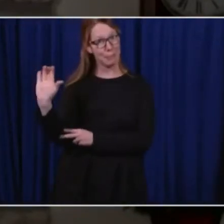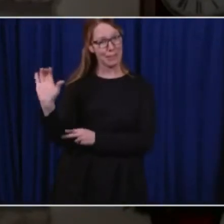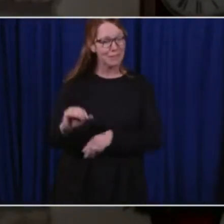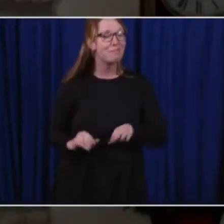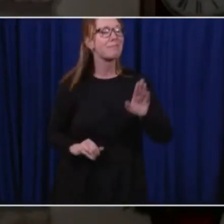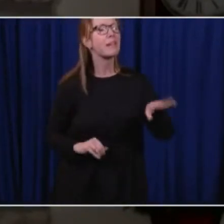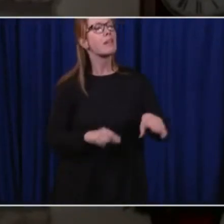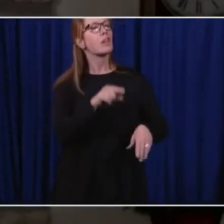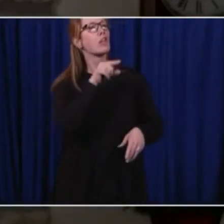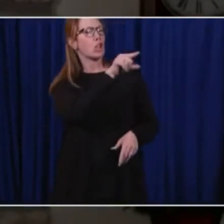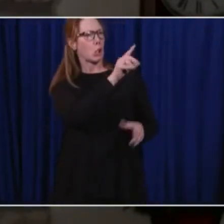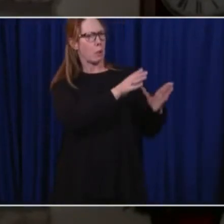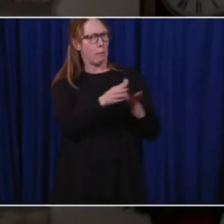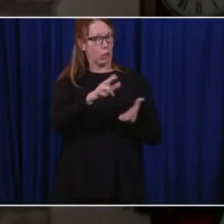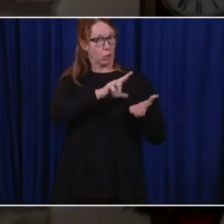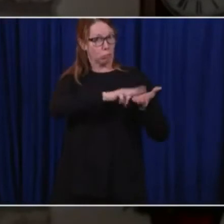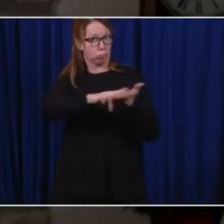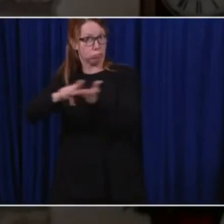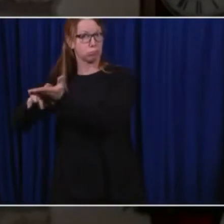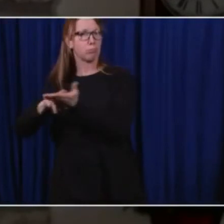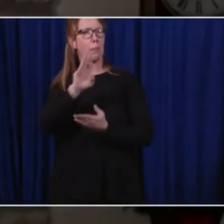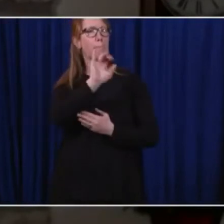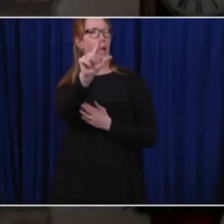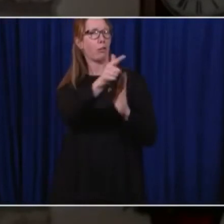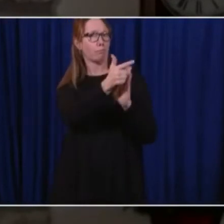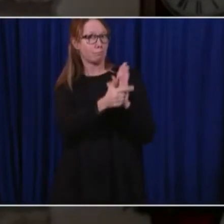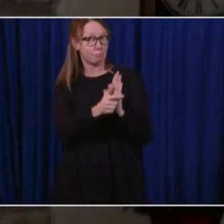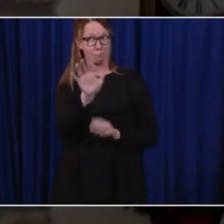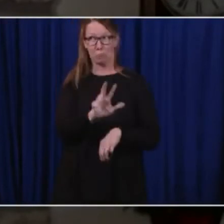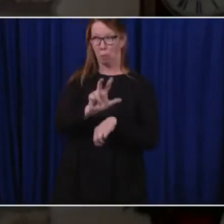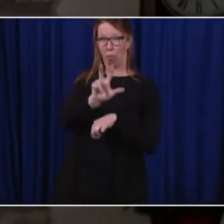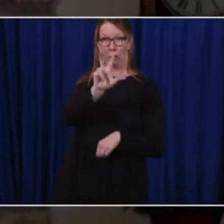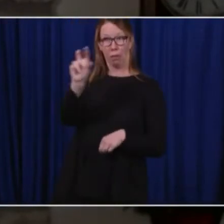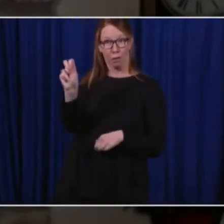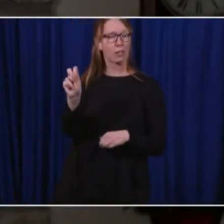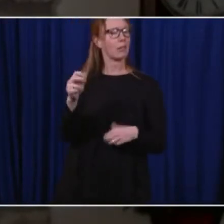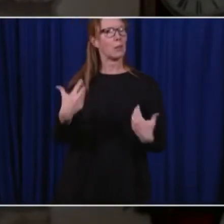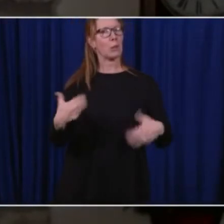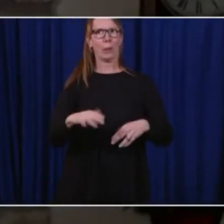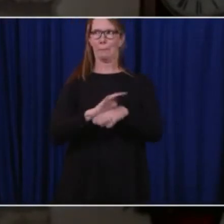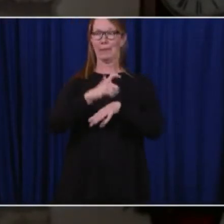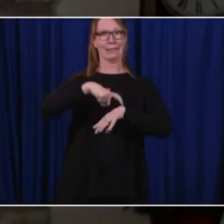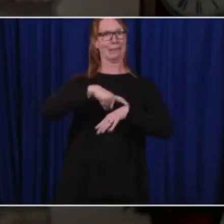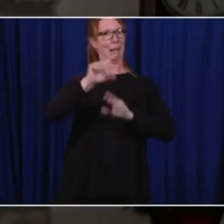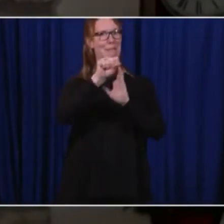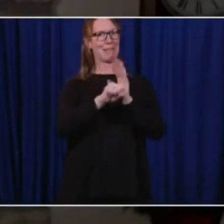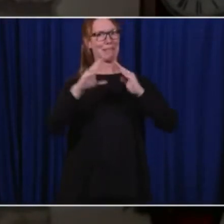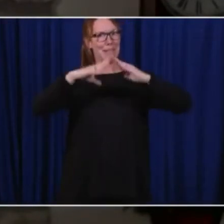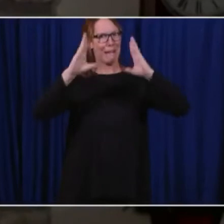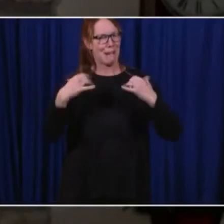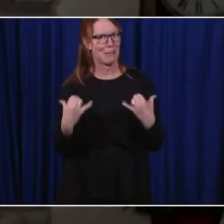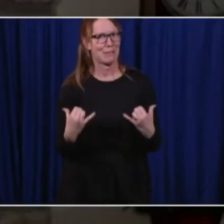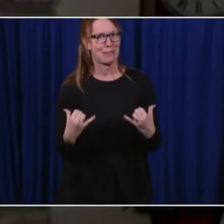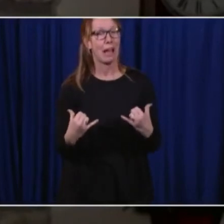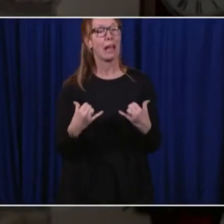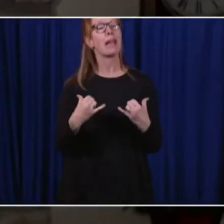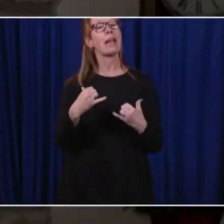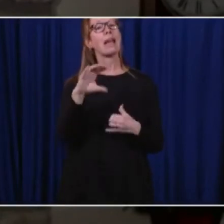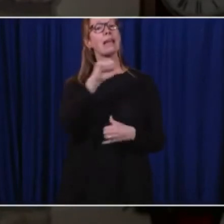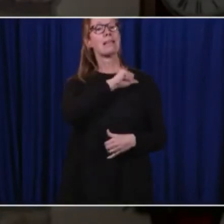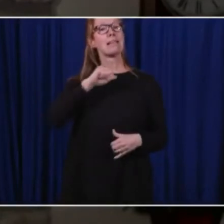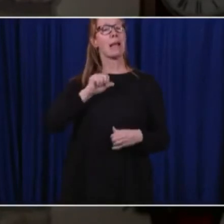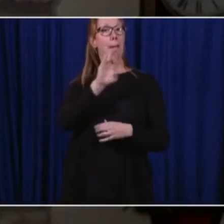planning to sign some bills after this at 3:30, obviously a busy time at the State House. Will Senate Bill